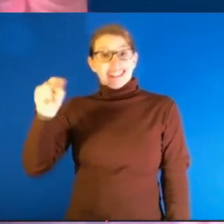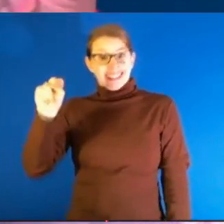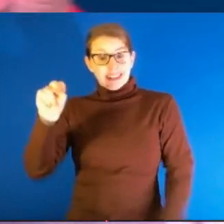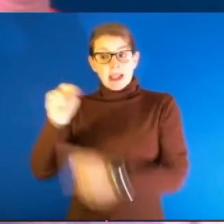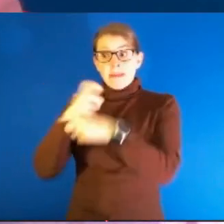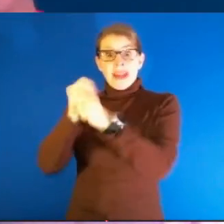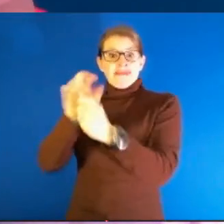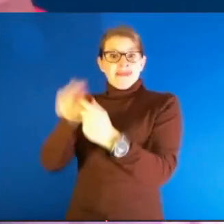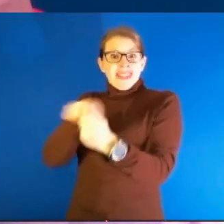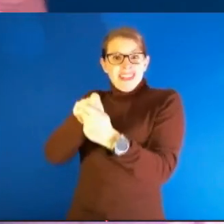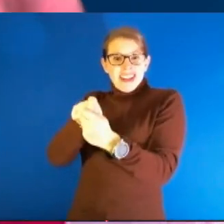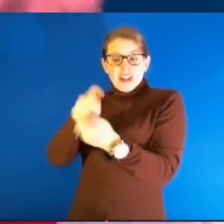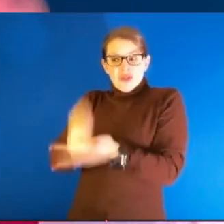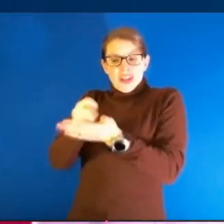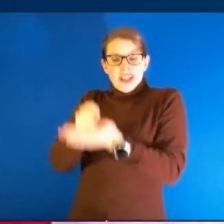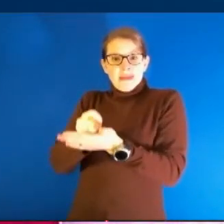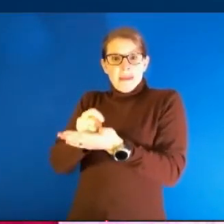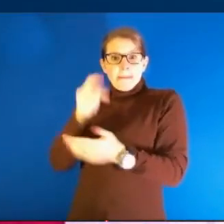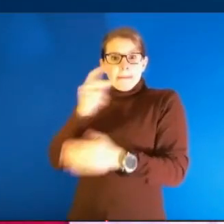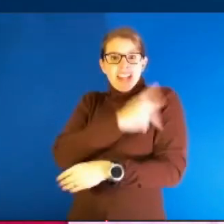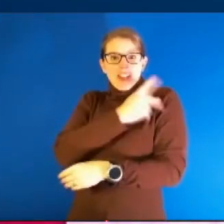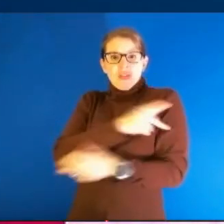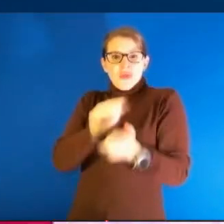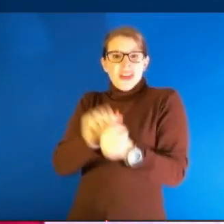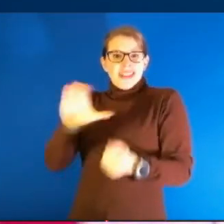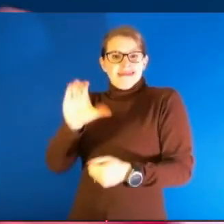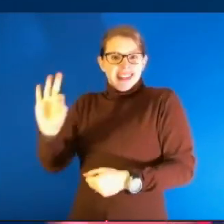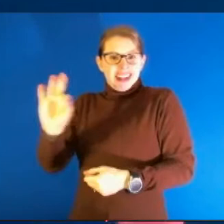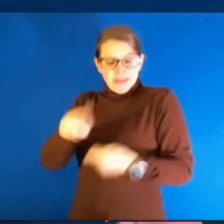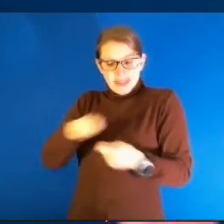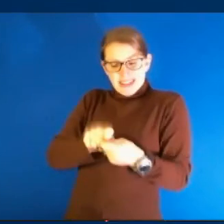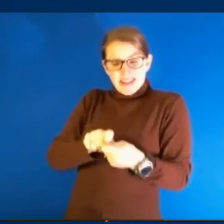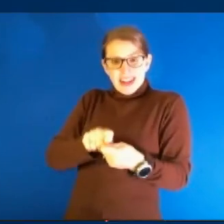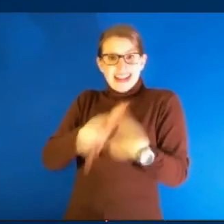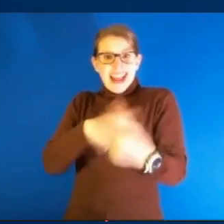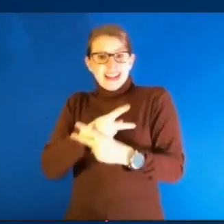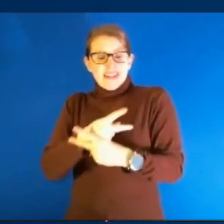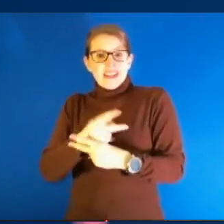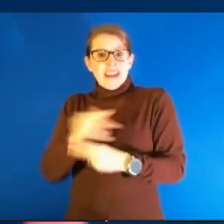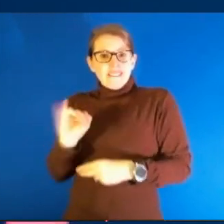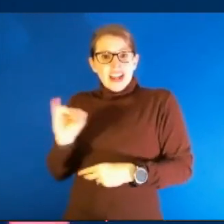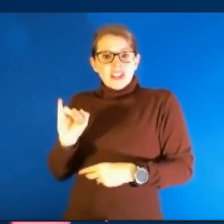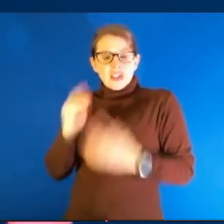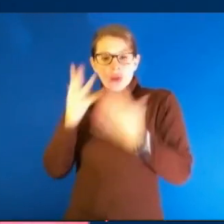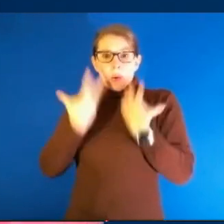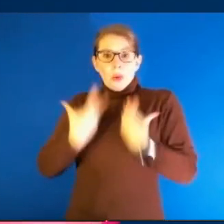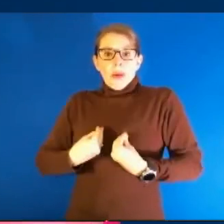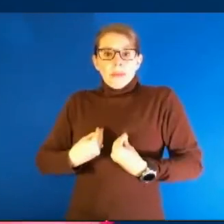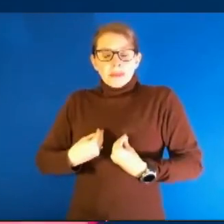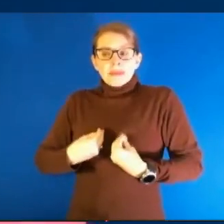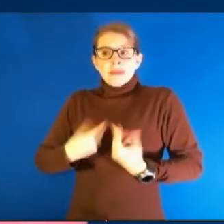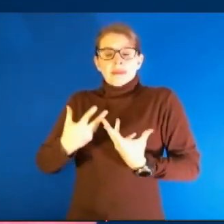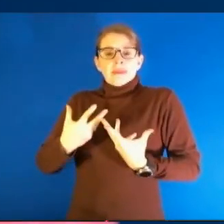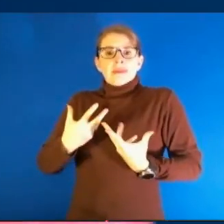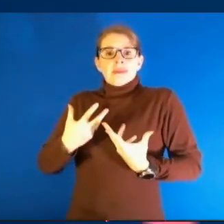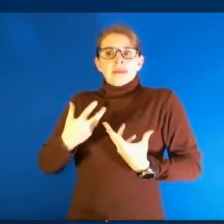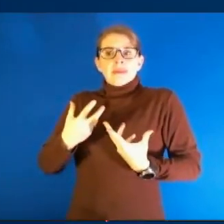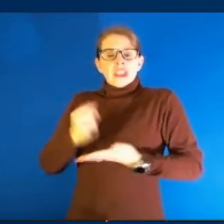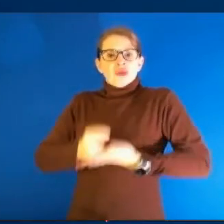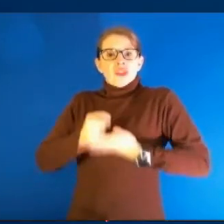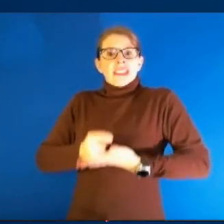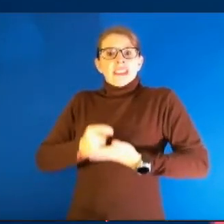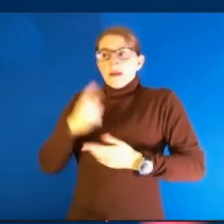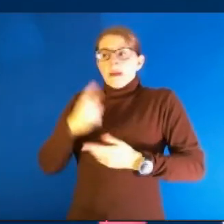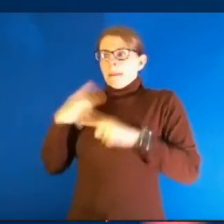treat patients with cystic fibrosis who have certain kinds of infections in their airways that they inhale. But for 10 or 15 years, or 20 years, there wasn't. And so we